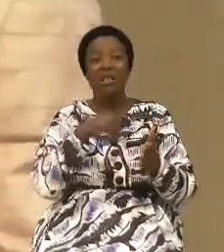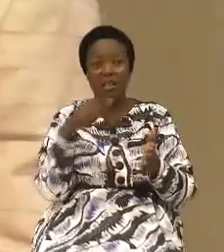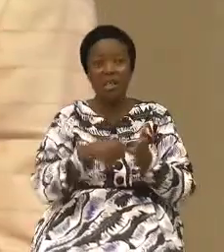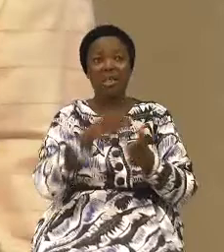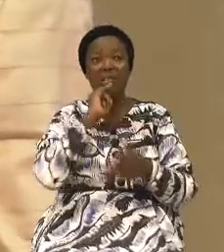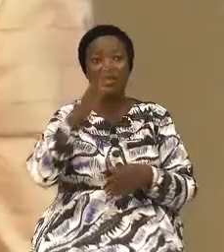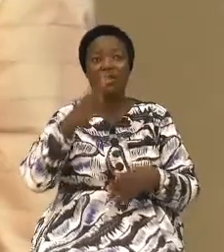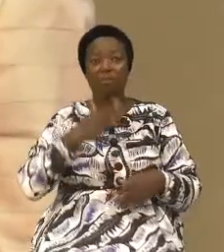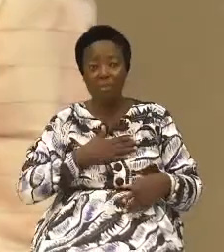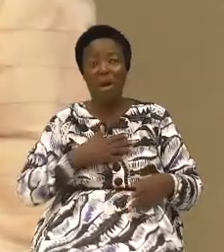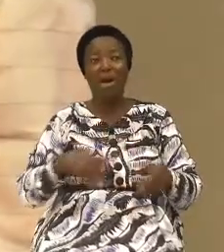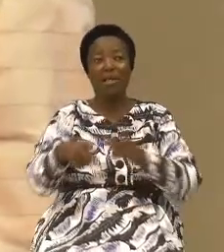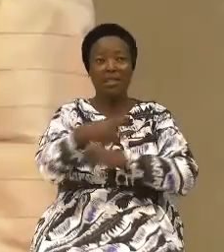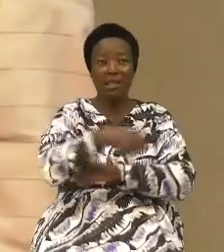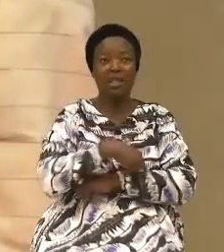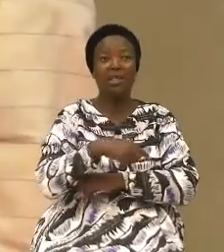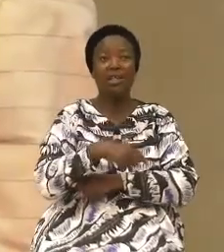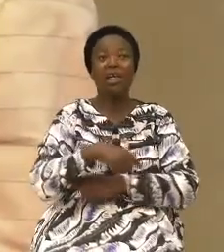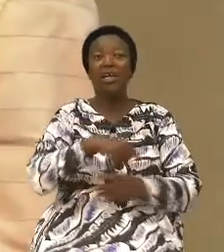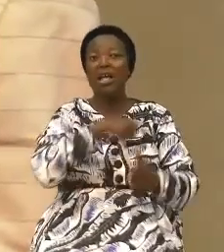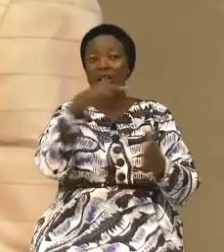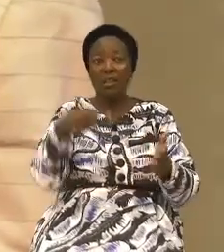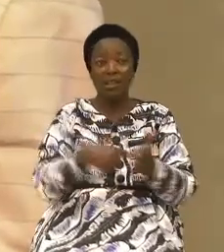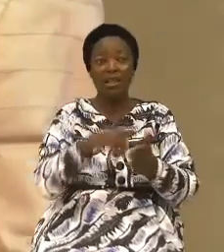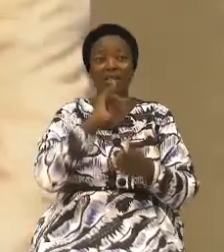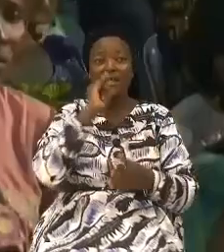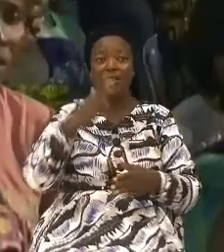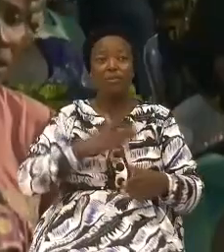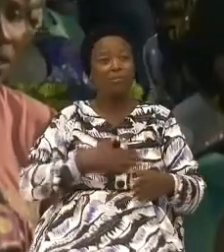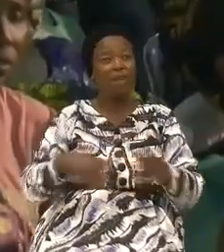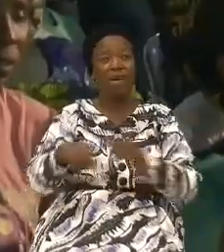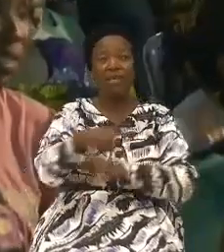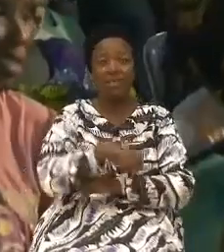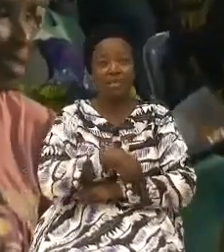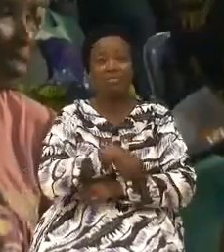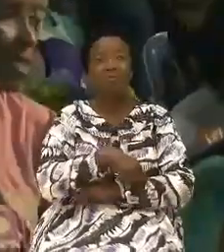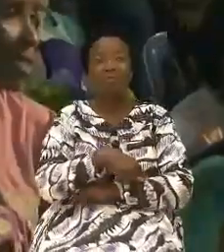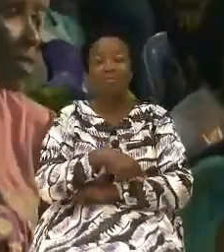day. I said, this is my day.